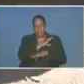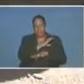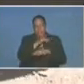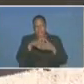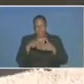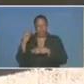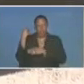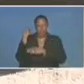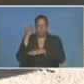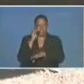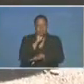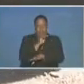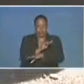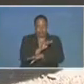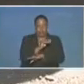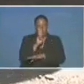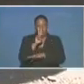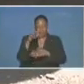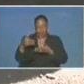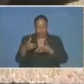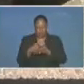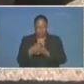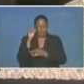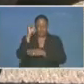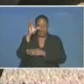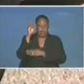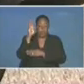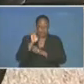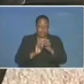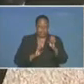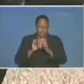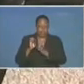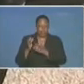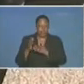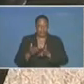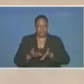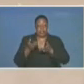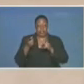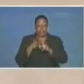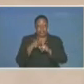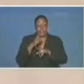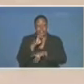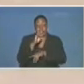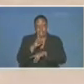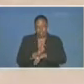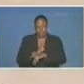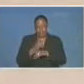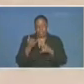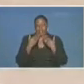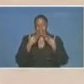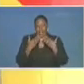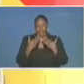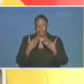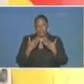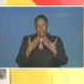headquarters this afternoon. Two new fire engines will also be shipped over to Exuma. Now, thanking the United States government